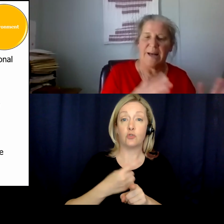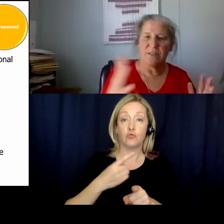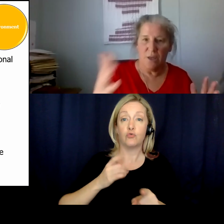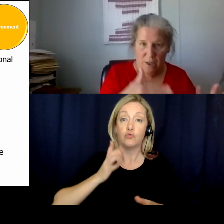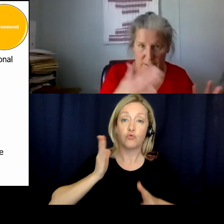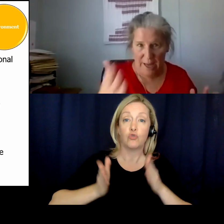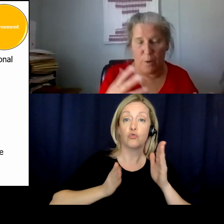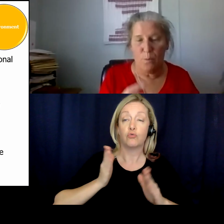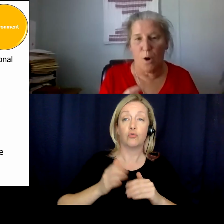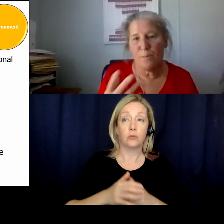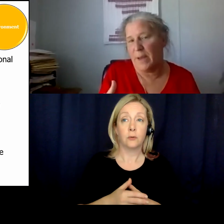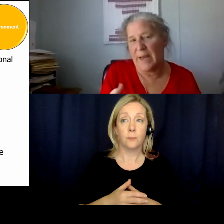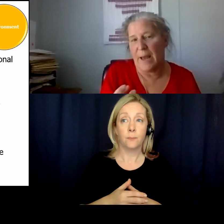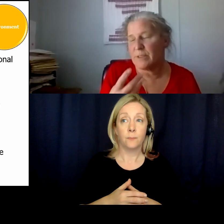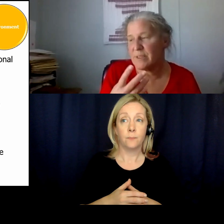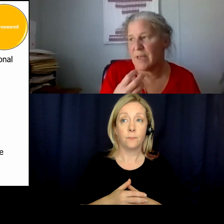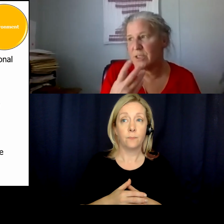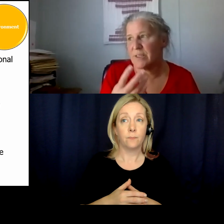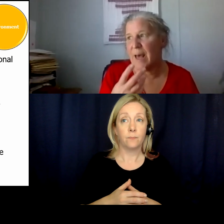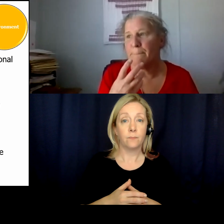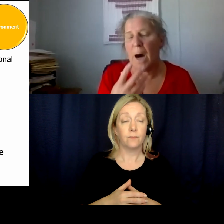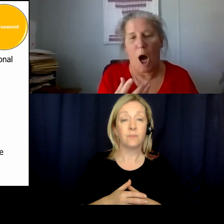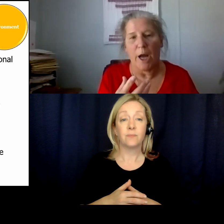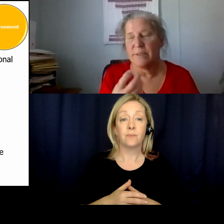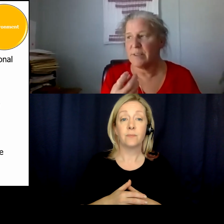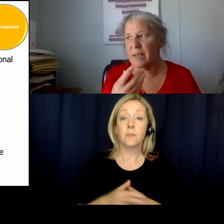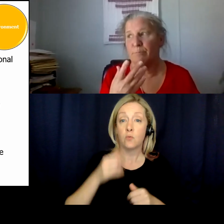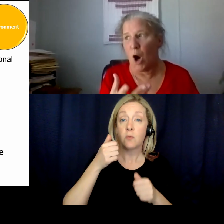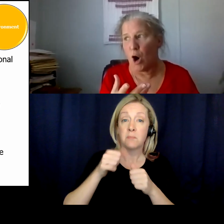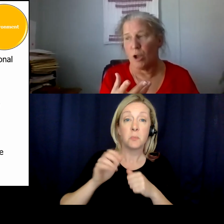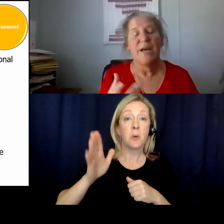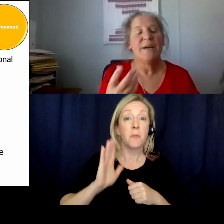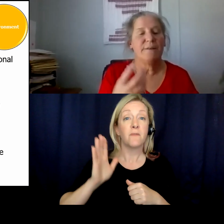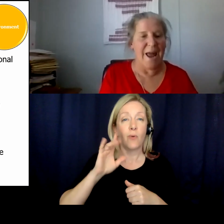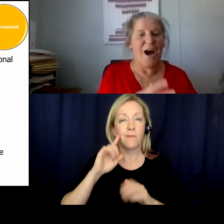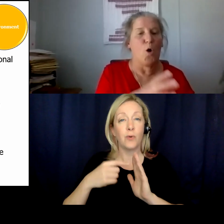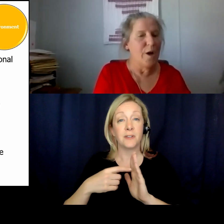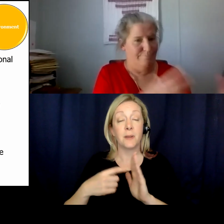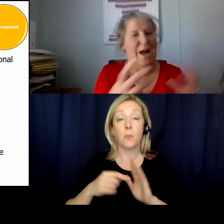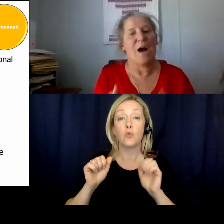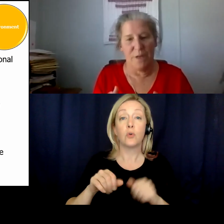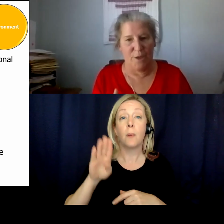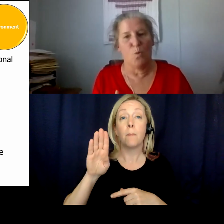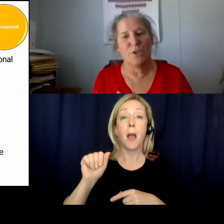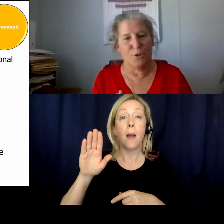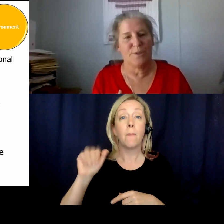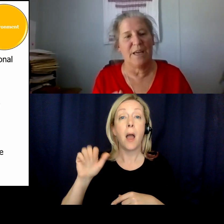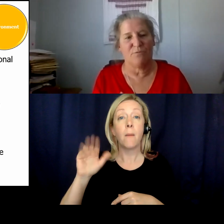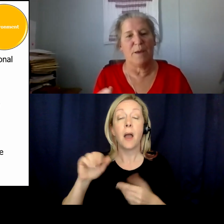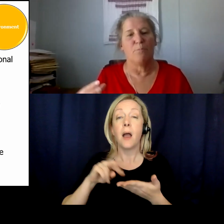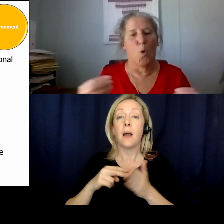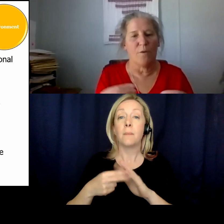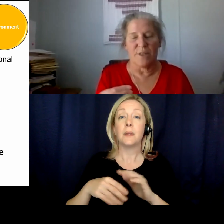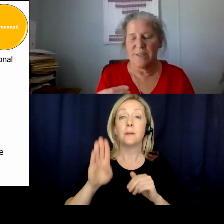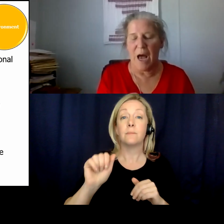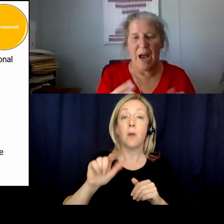In the past, like we were being able to say just that bah instead of ball. Now, I really want you to give